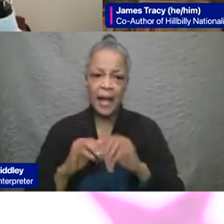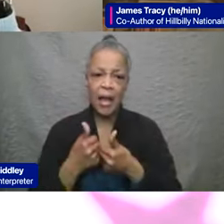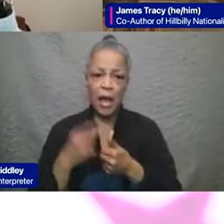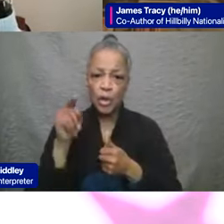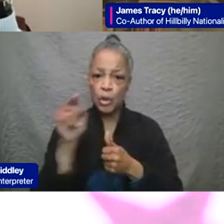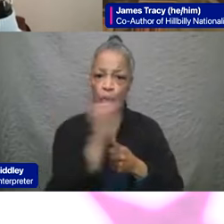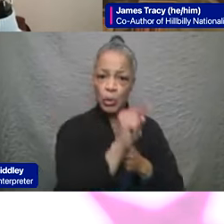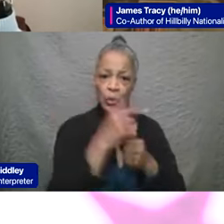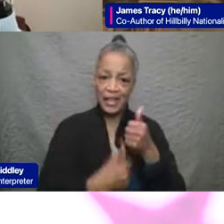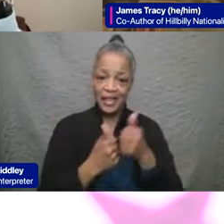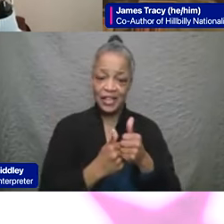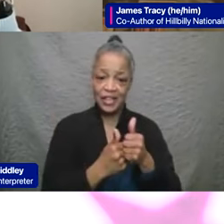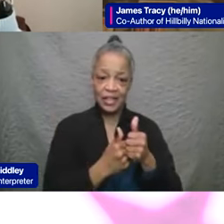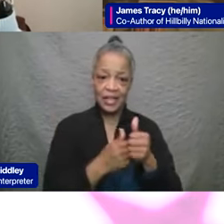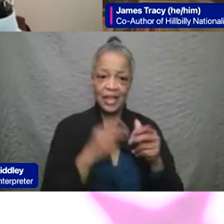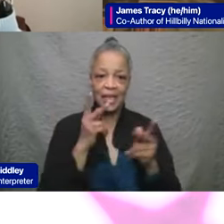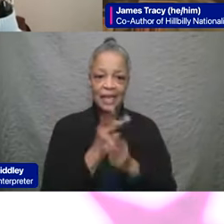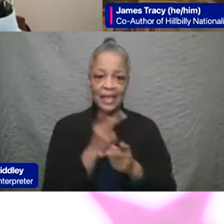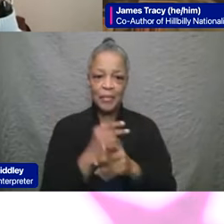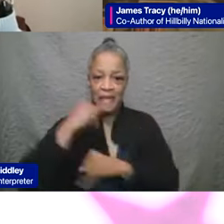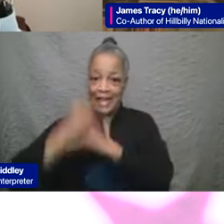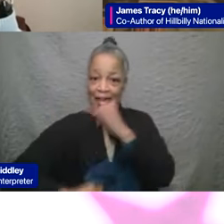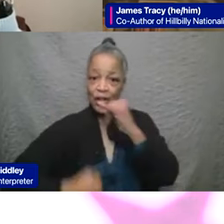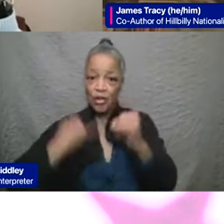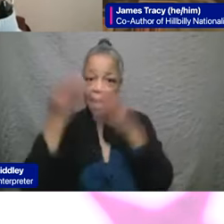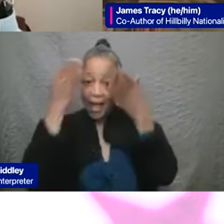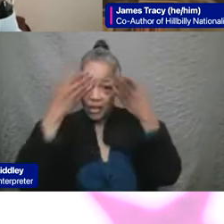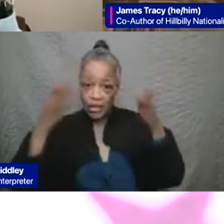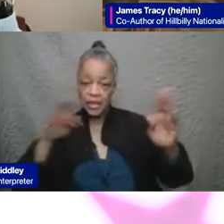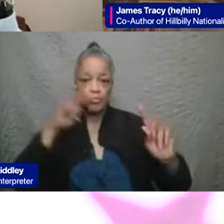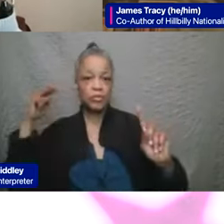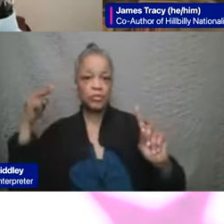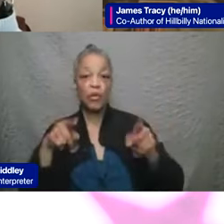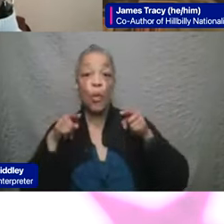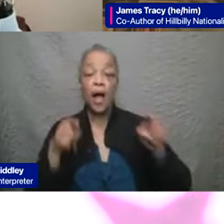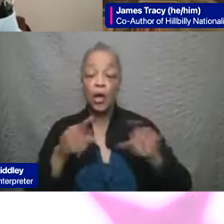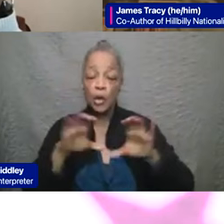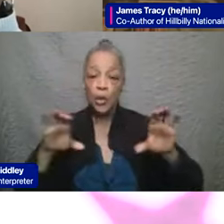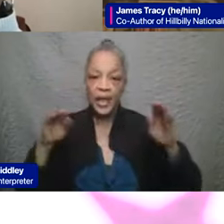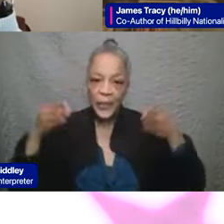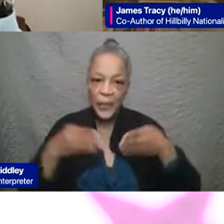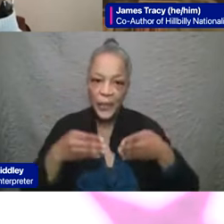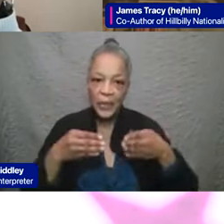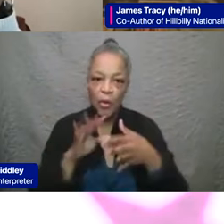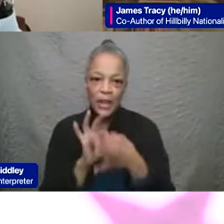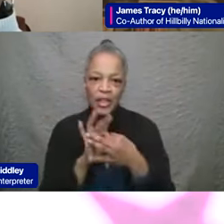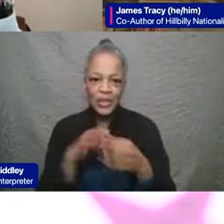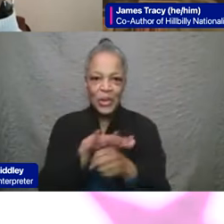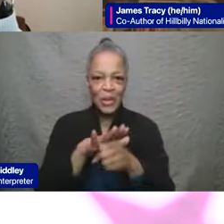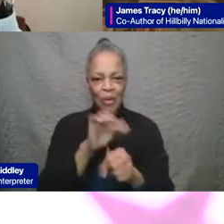how do you each personally keep an internationalist perspective while doing deeply relational local